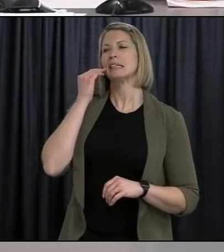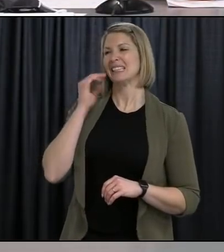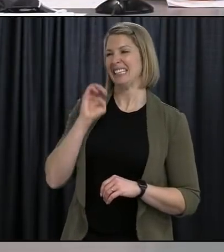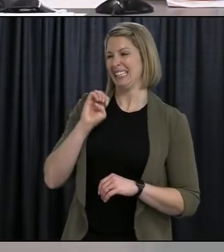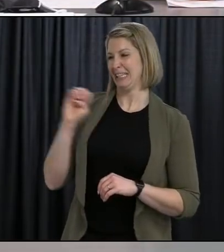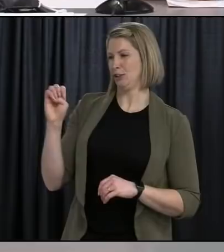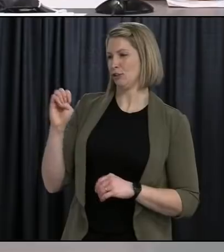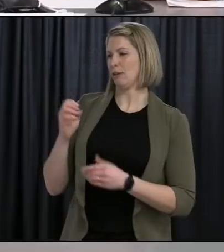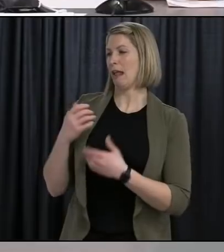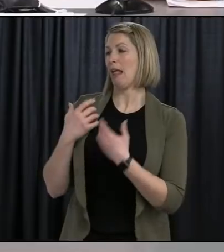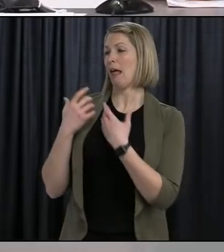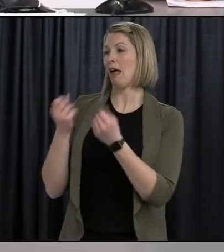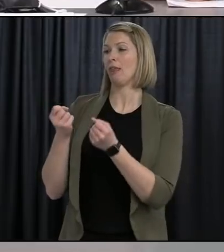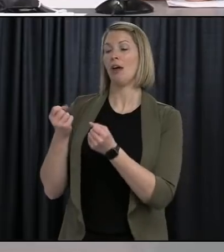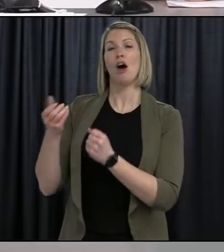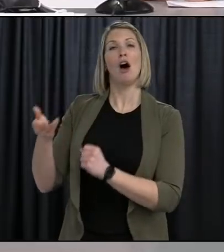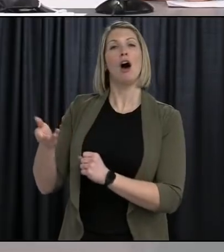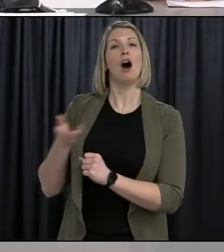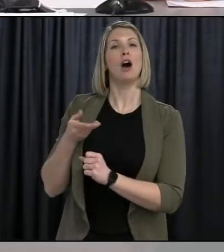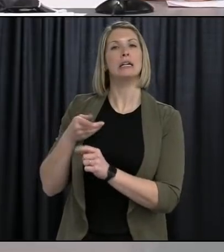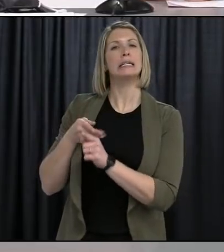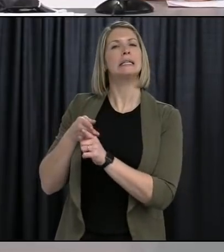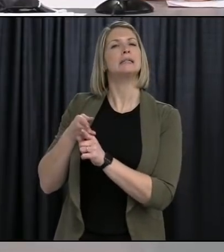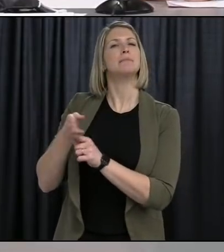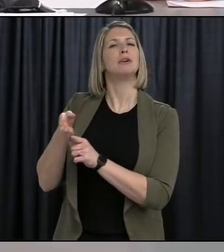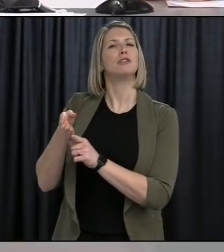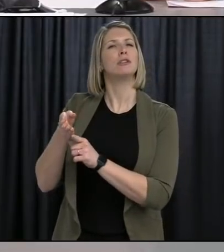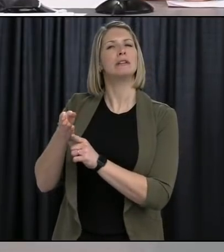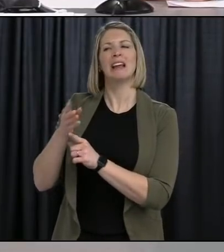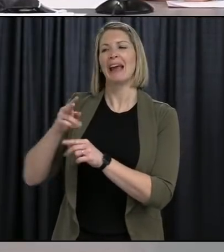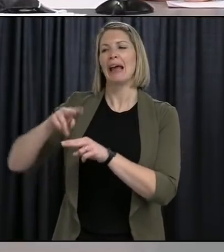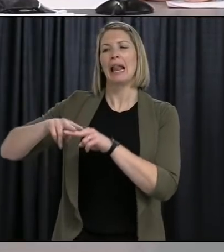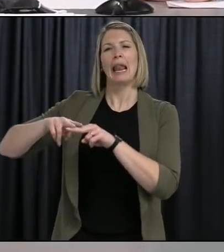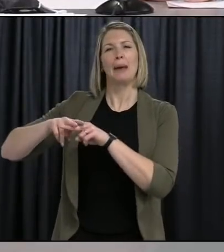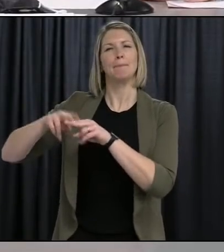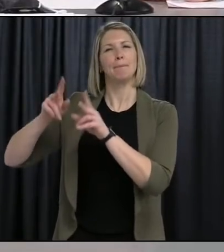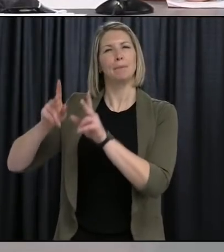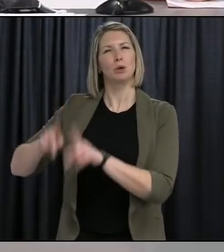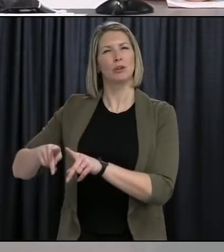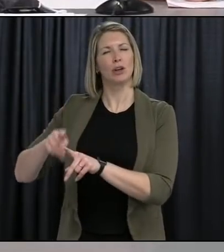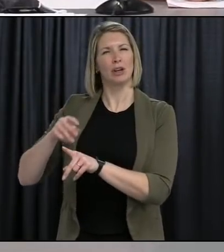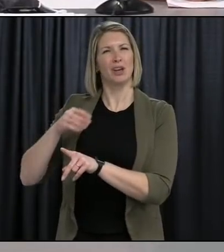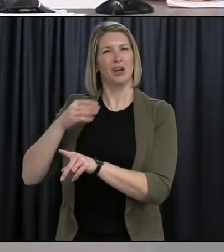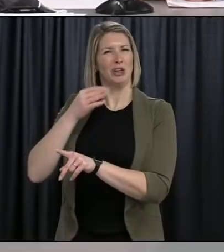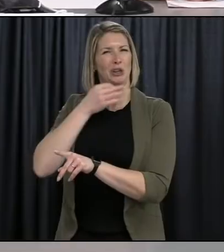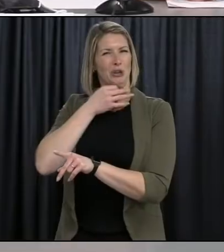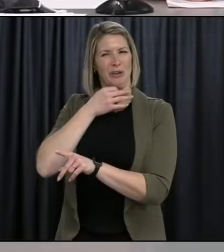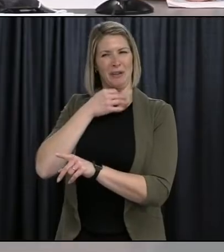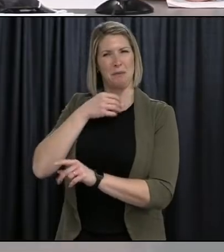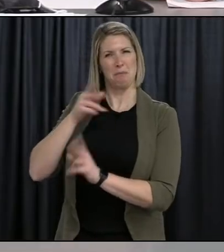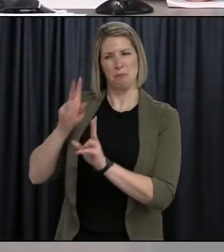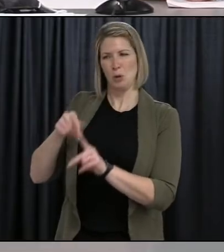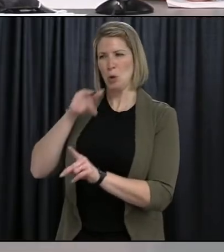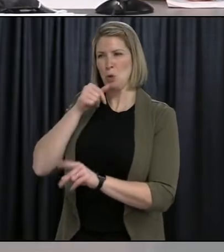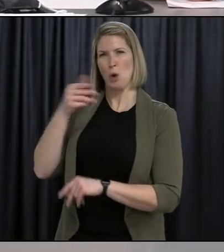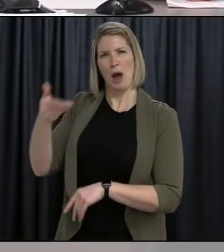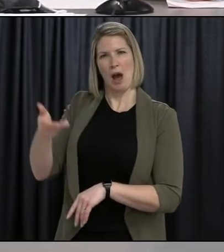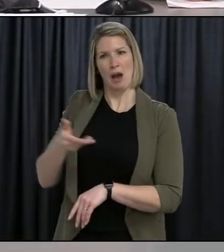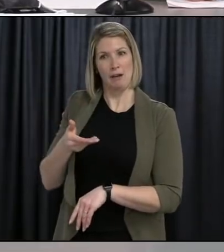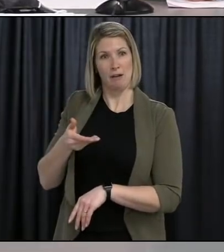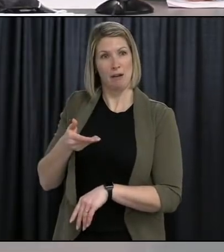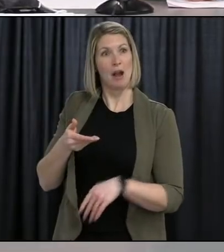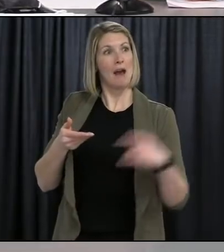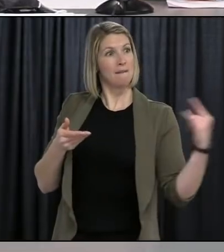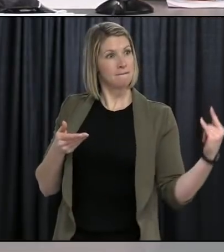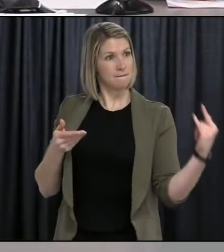I'm wondering a bit more clarification on this person's role. Were they already in the province, already working for Eastern Health, or did they have to be brought into